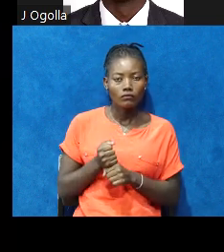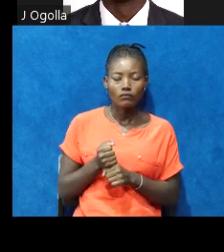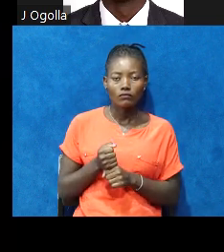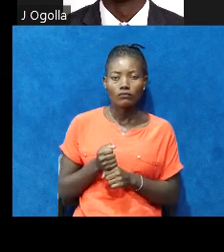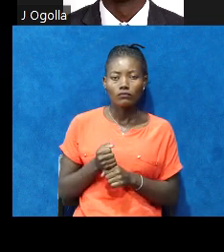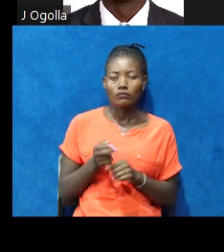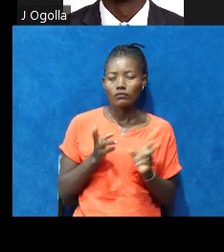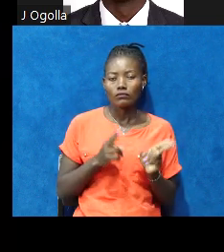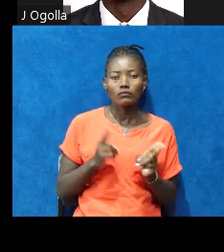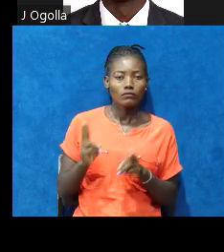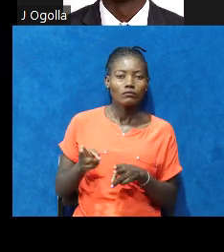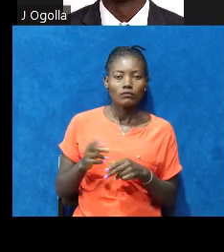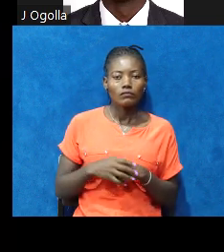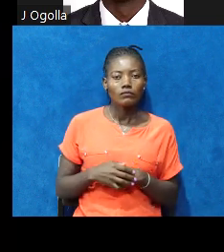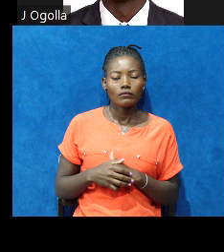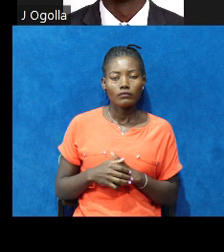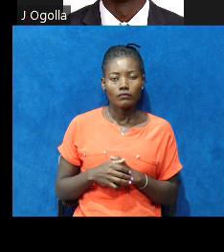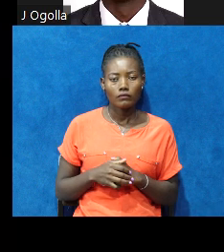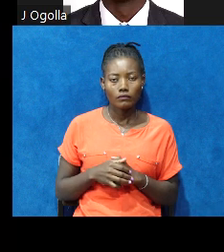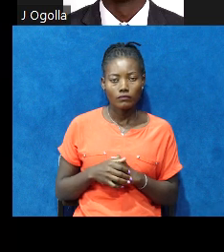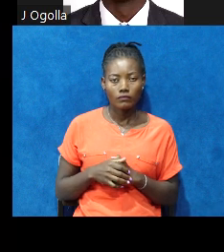something umefanya automatically